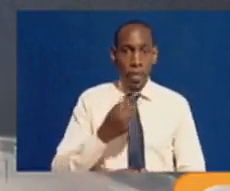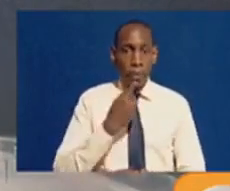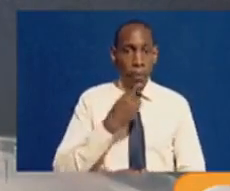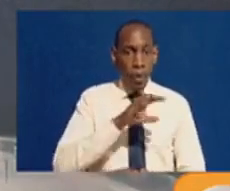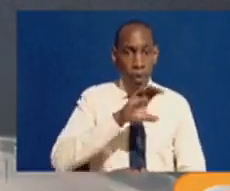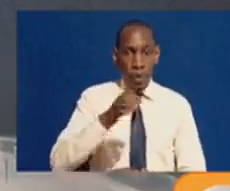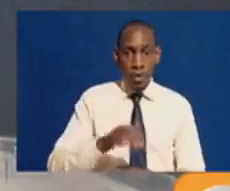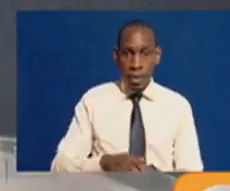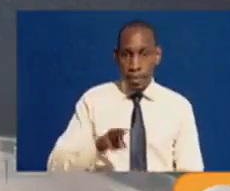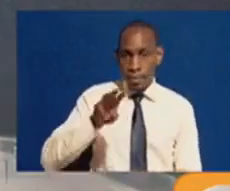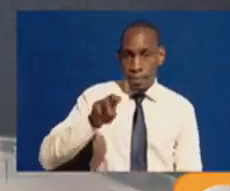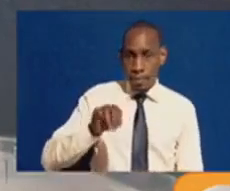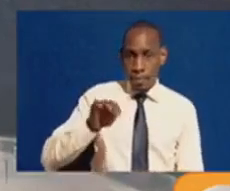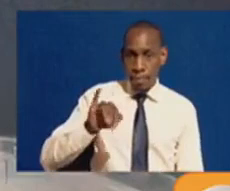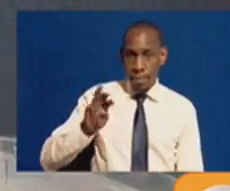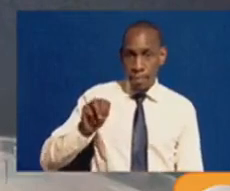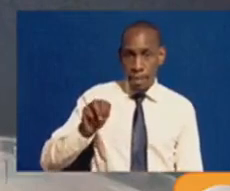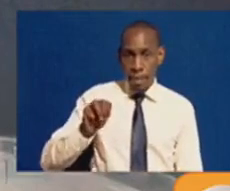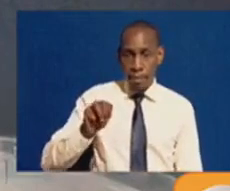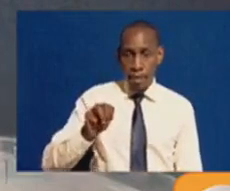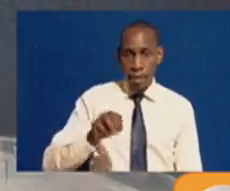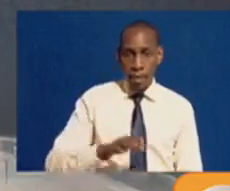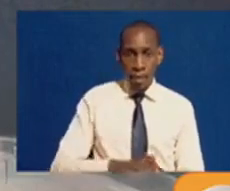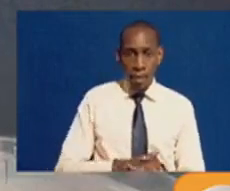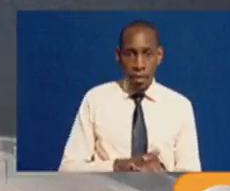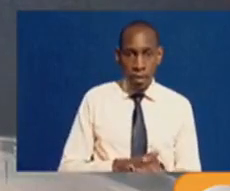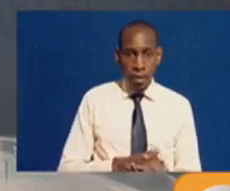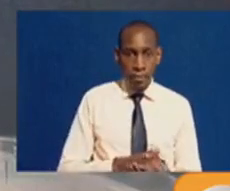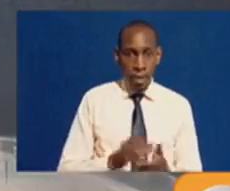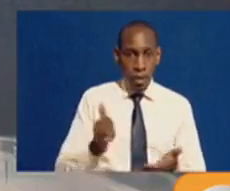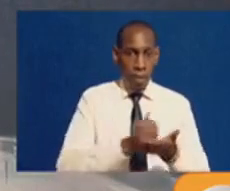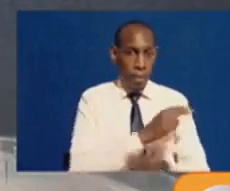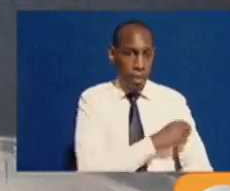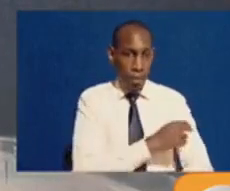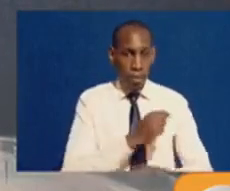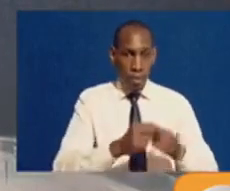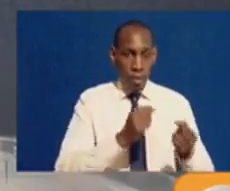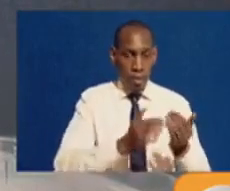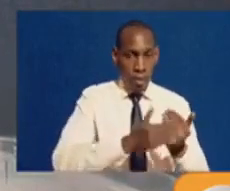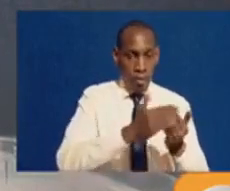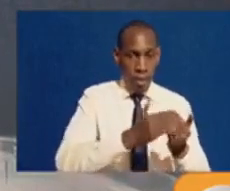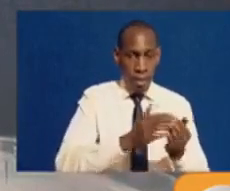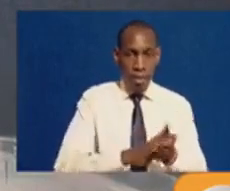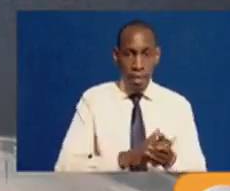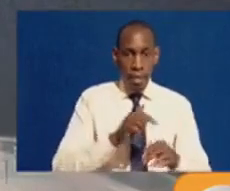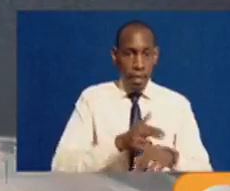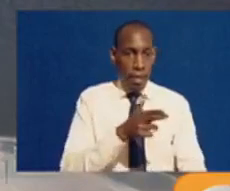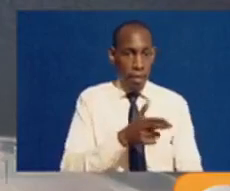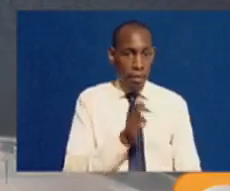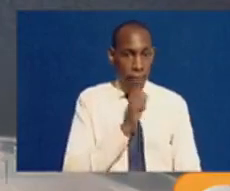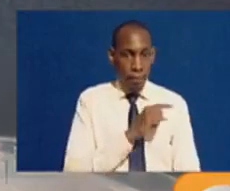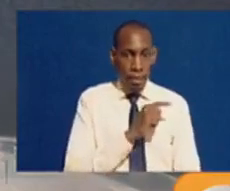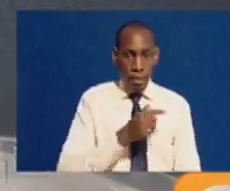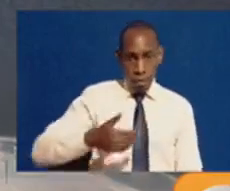County. Miriam Nelimo, a bus steward in a local pub, is fighting for her life at the Kapenguria hospital after she was shot in the